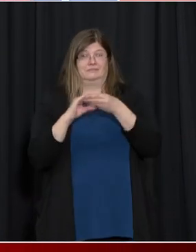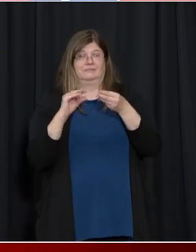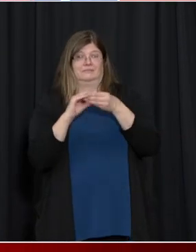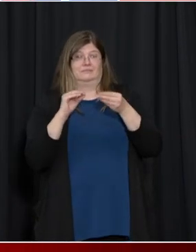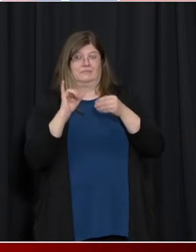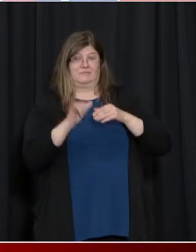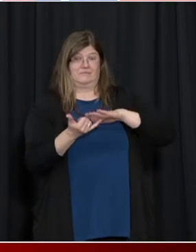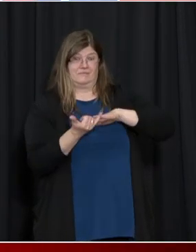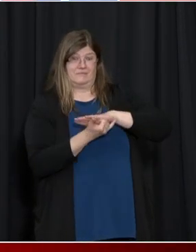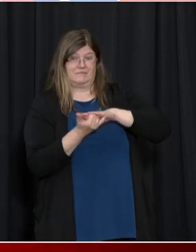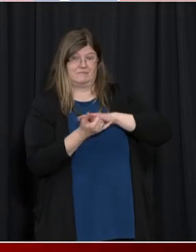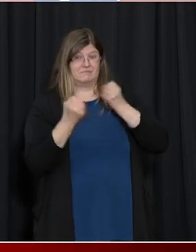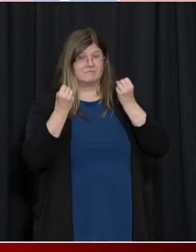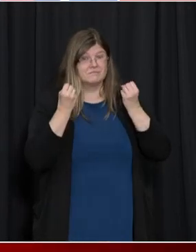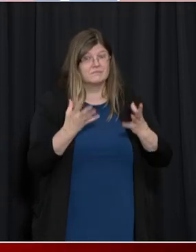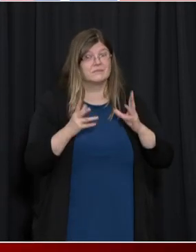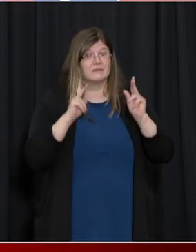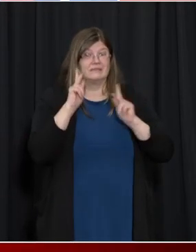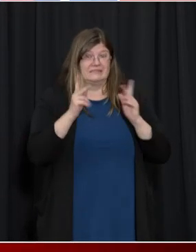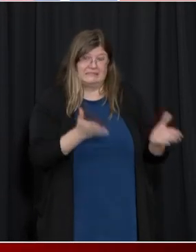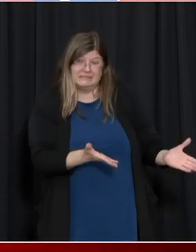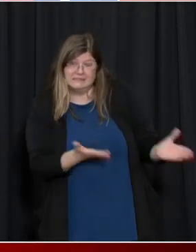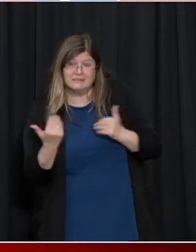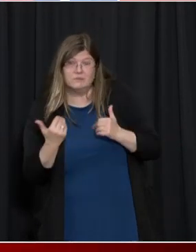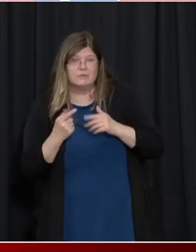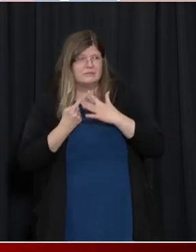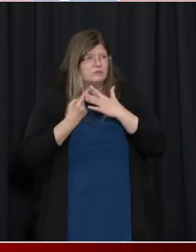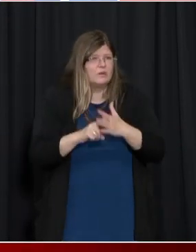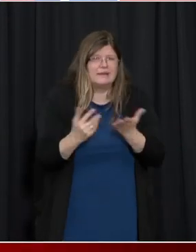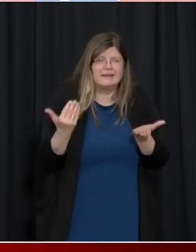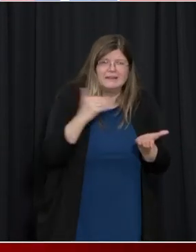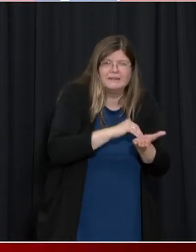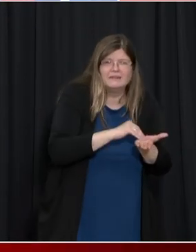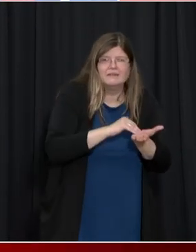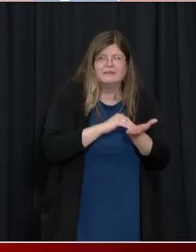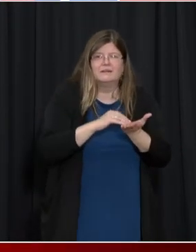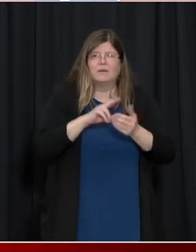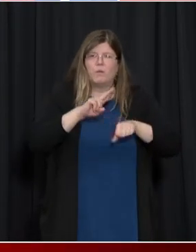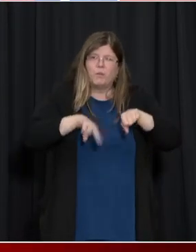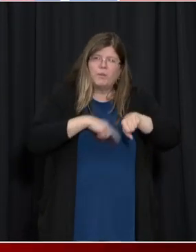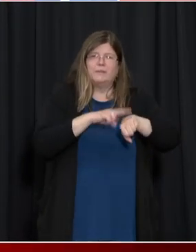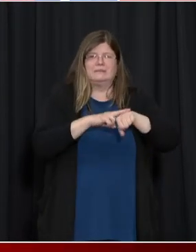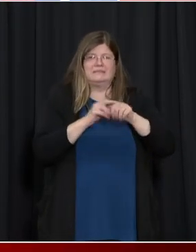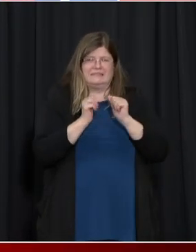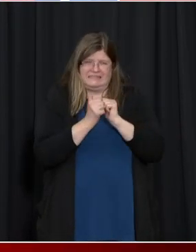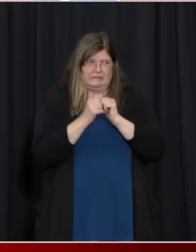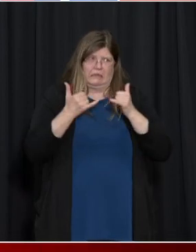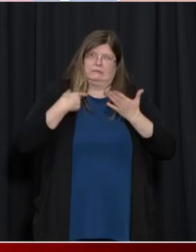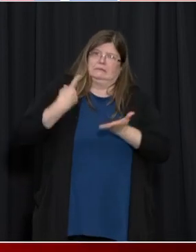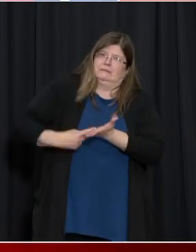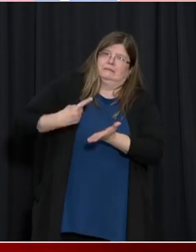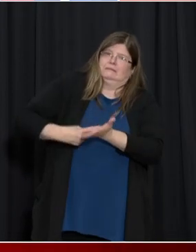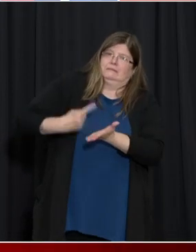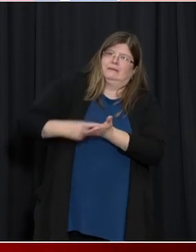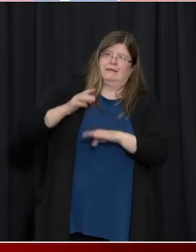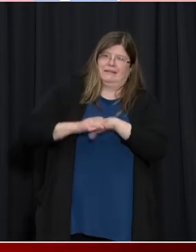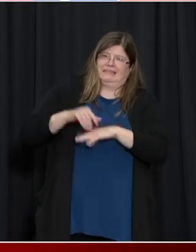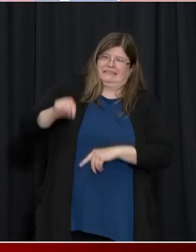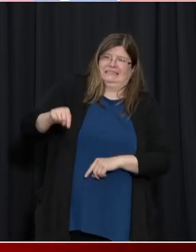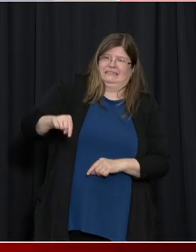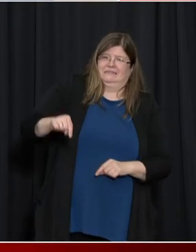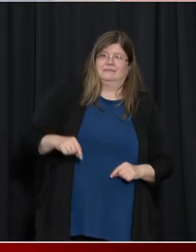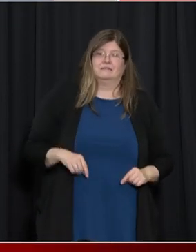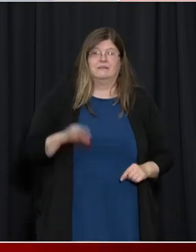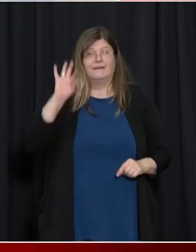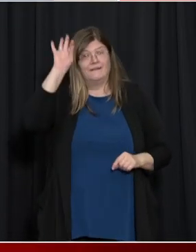ability to turn on Metro as well, and indicated the need for phasing in federal employees. And did they